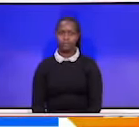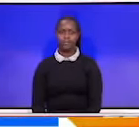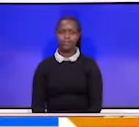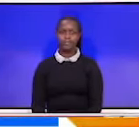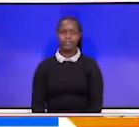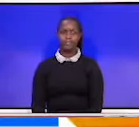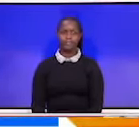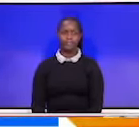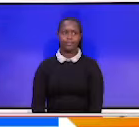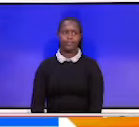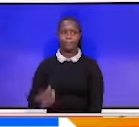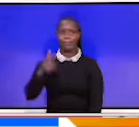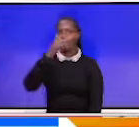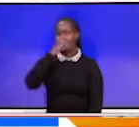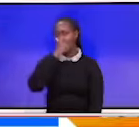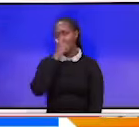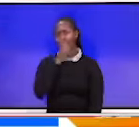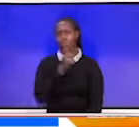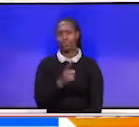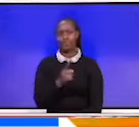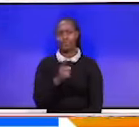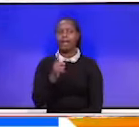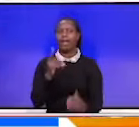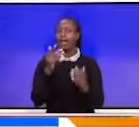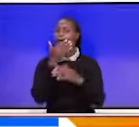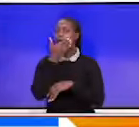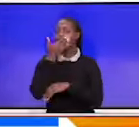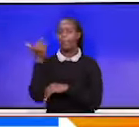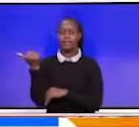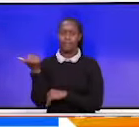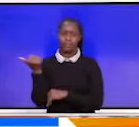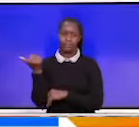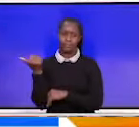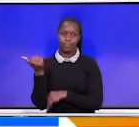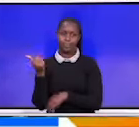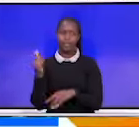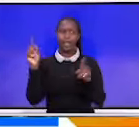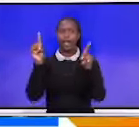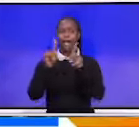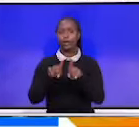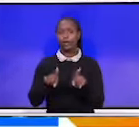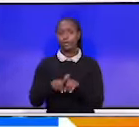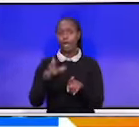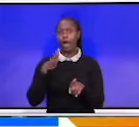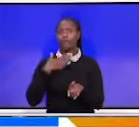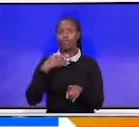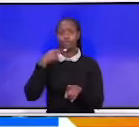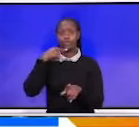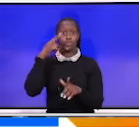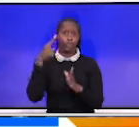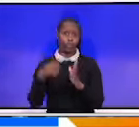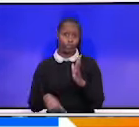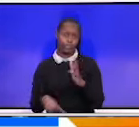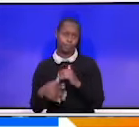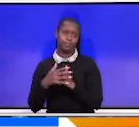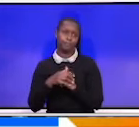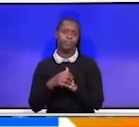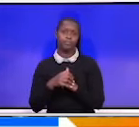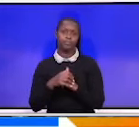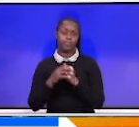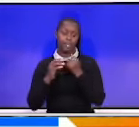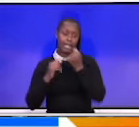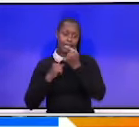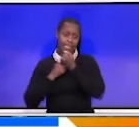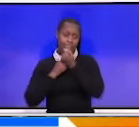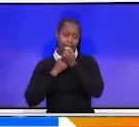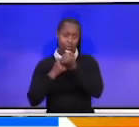So I wish you the very best. And I want also to say that in support of